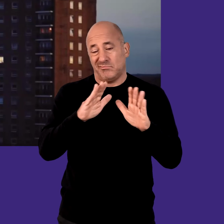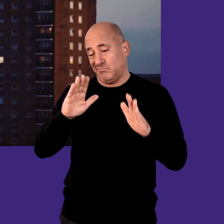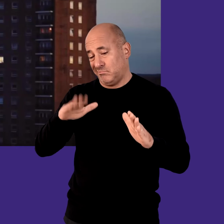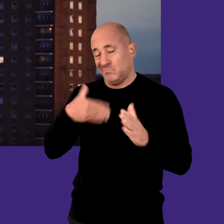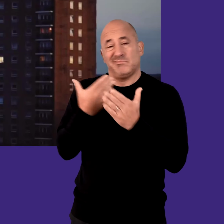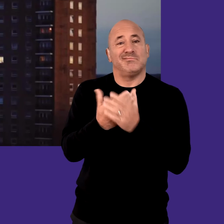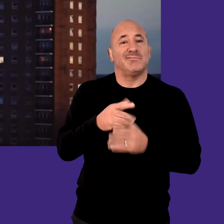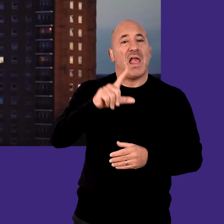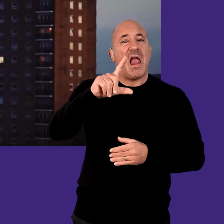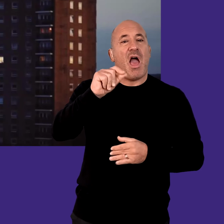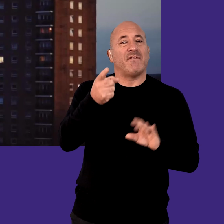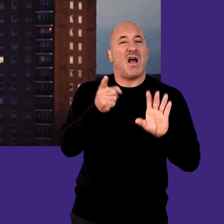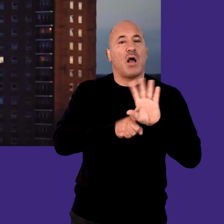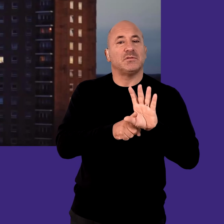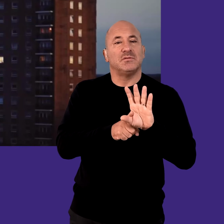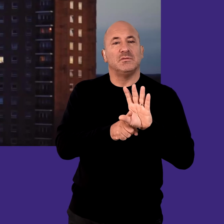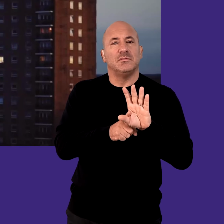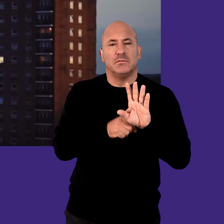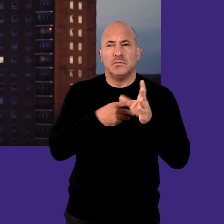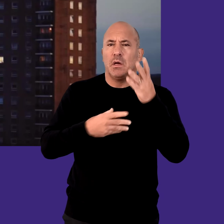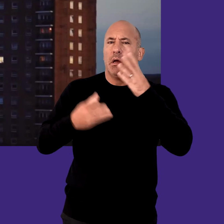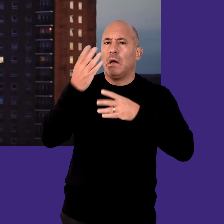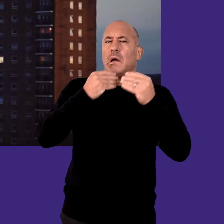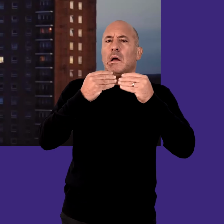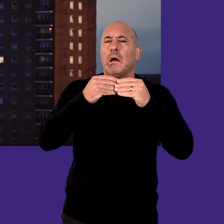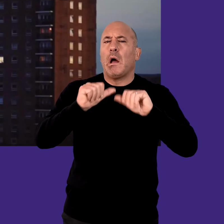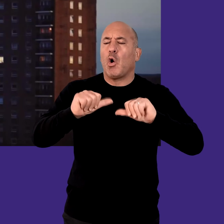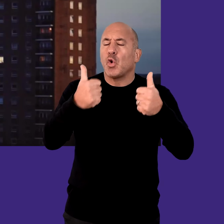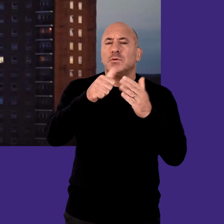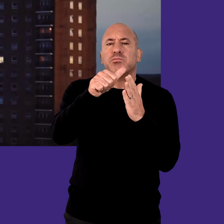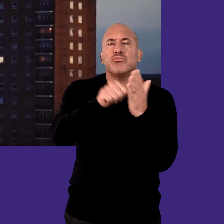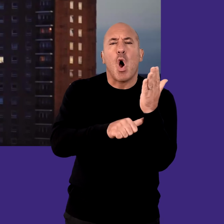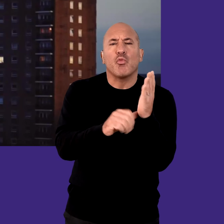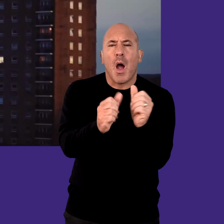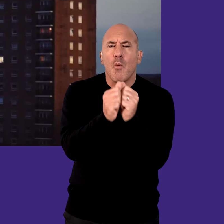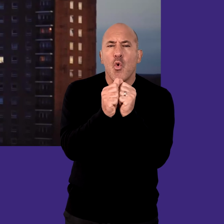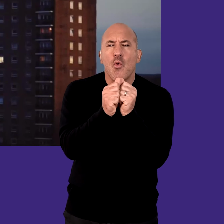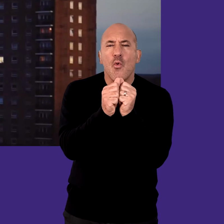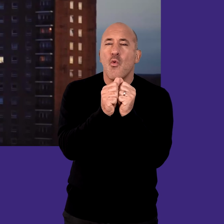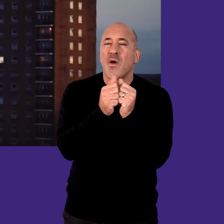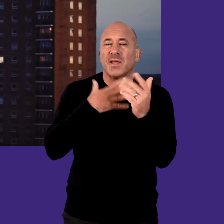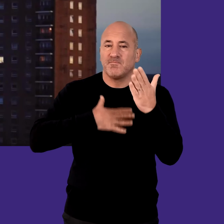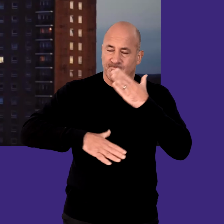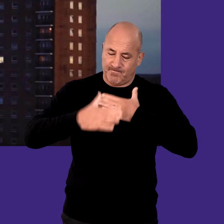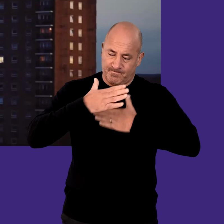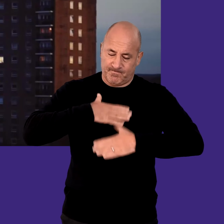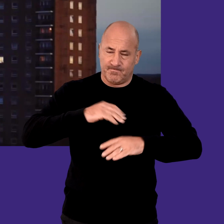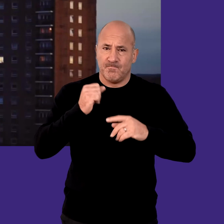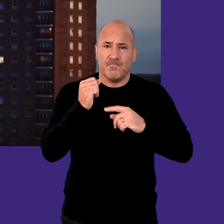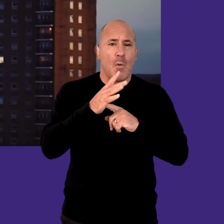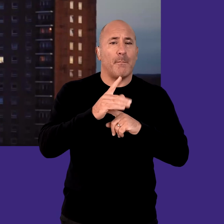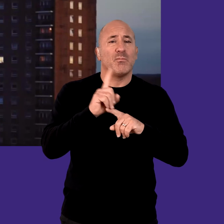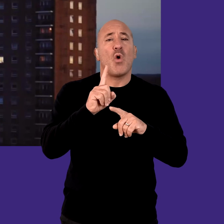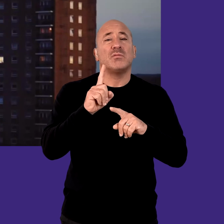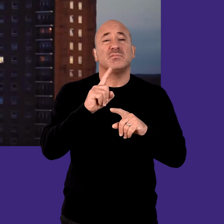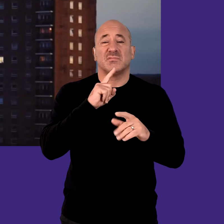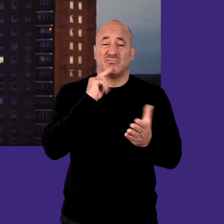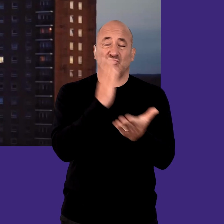and curated work. Over the past 11 years, we've learnt that to develop a